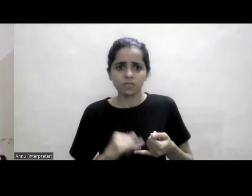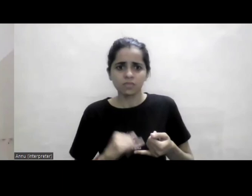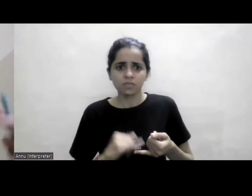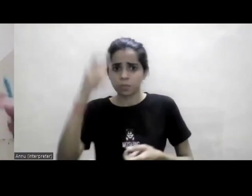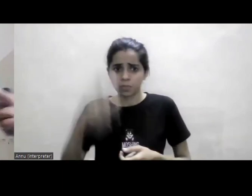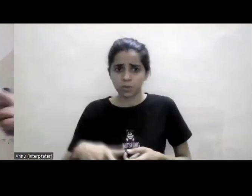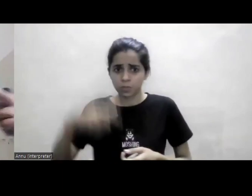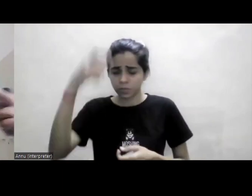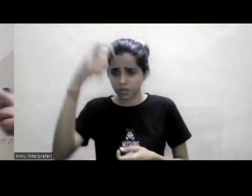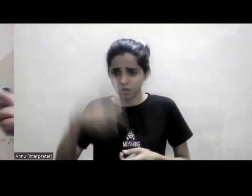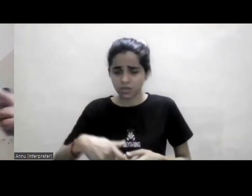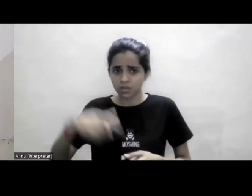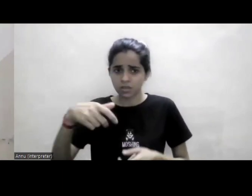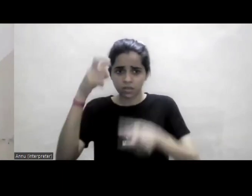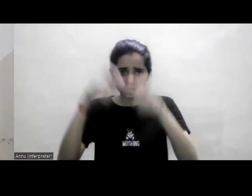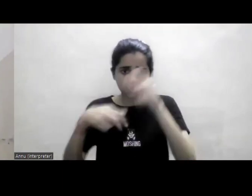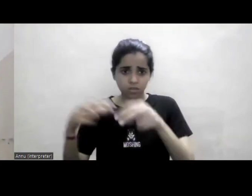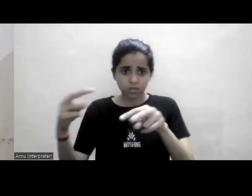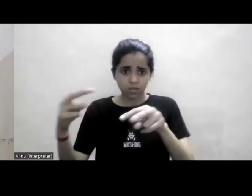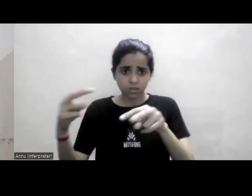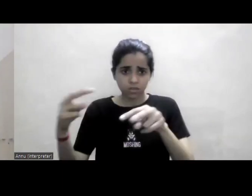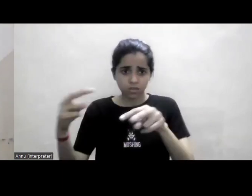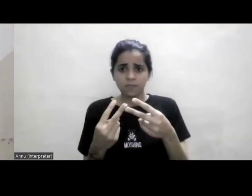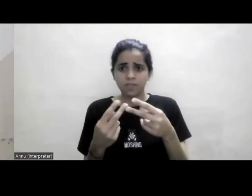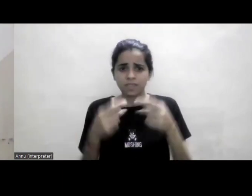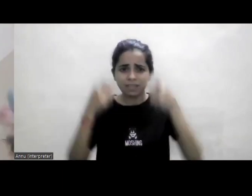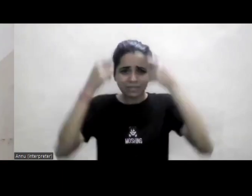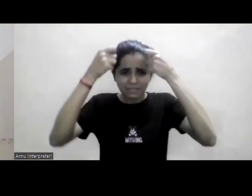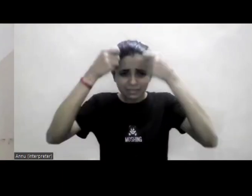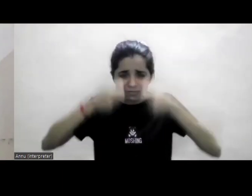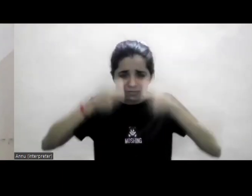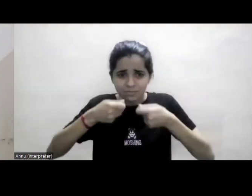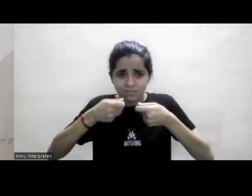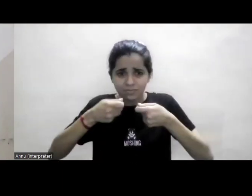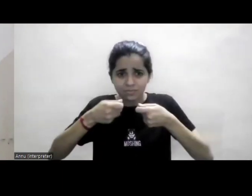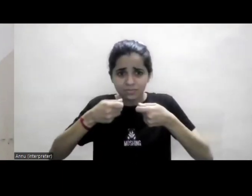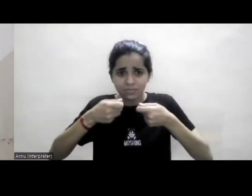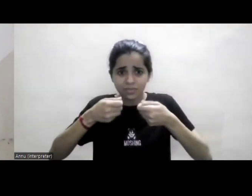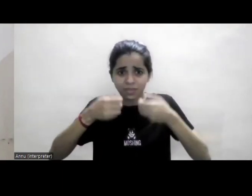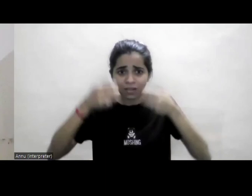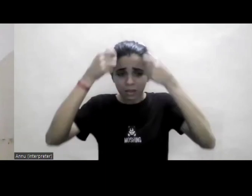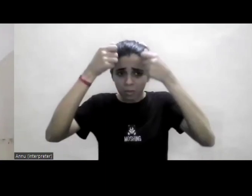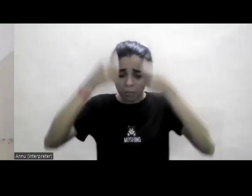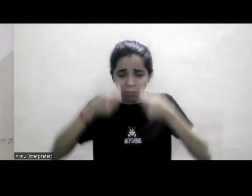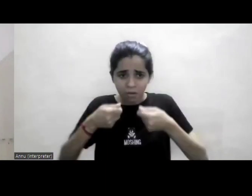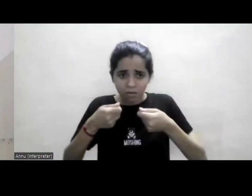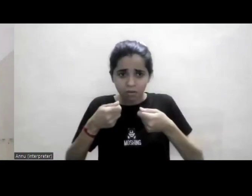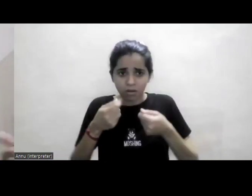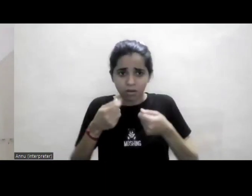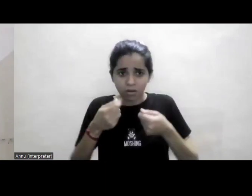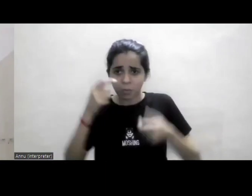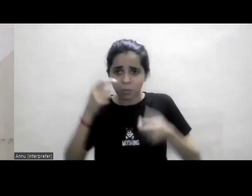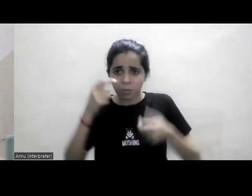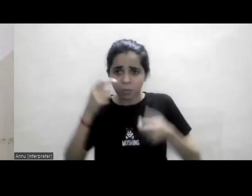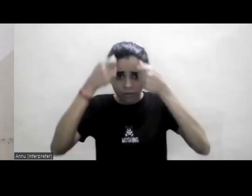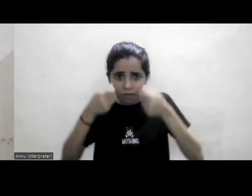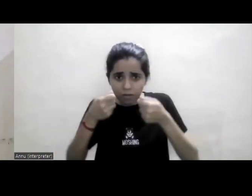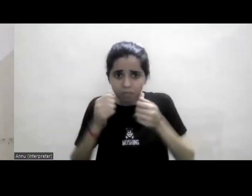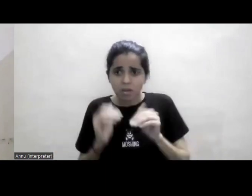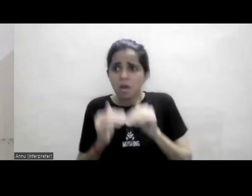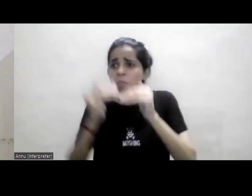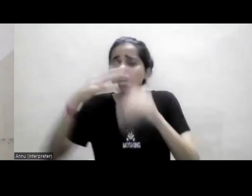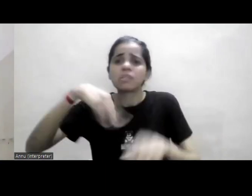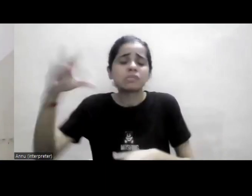getting himself, you know, surveilled, that he's not able to move beyond that. Right. So this idea of